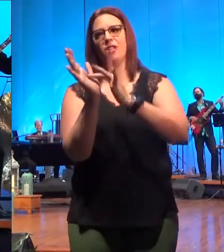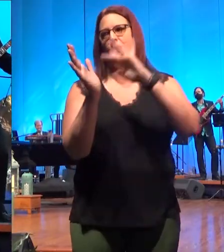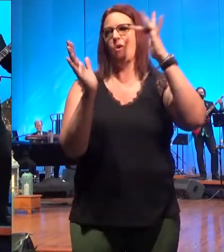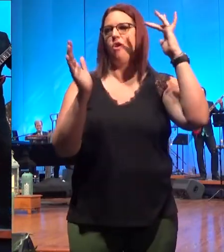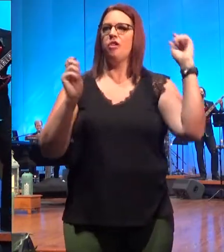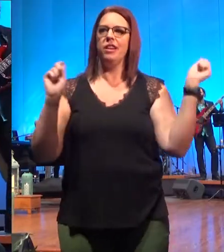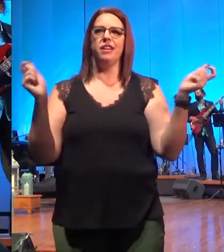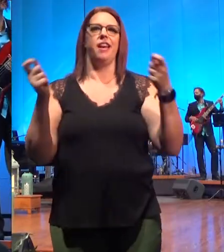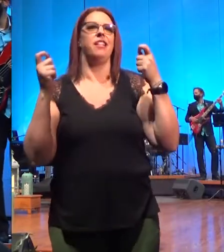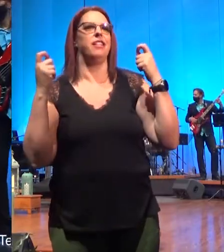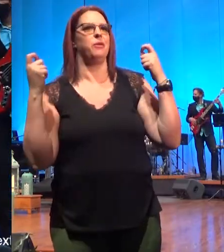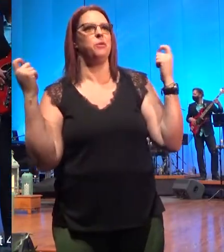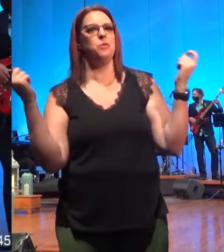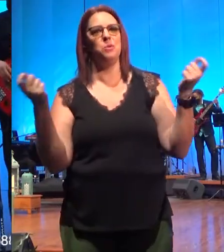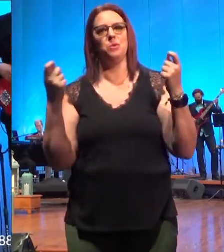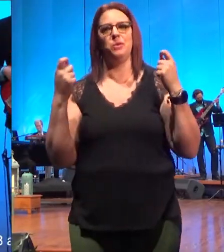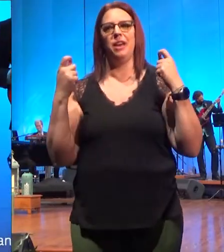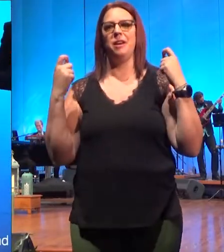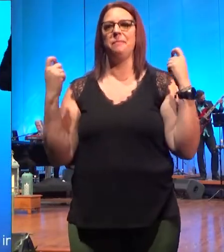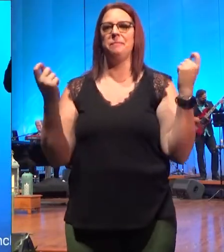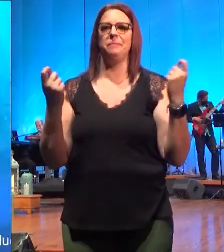Glory, hallelujah.